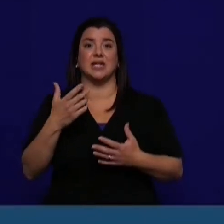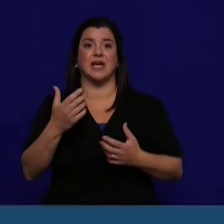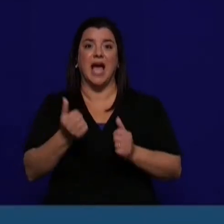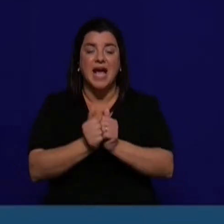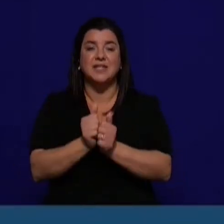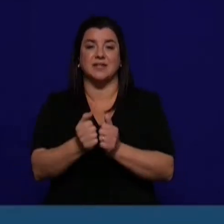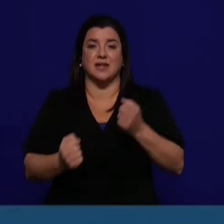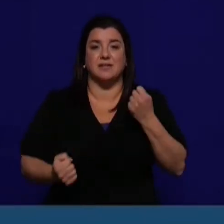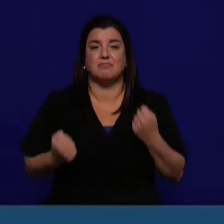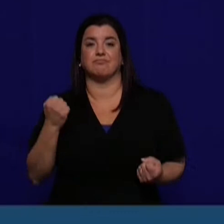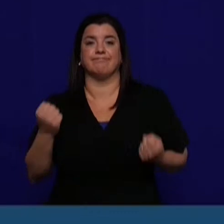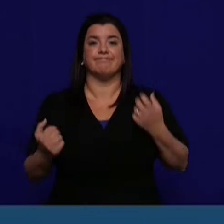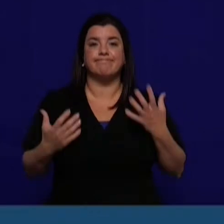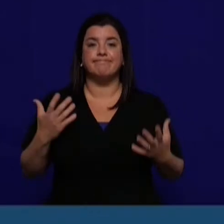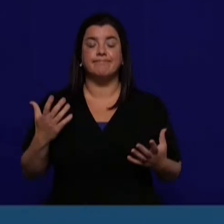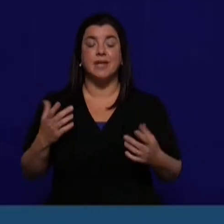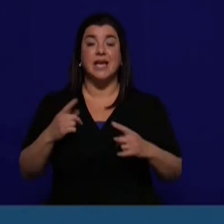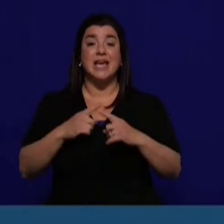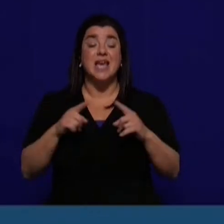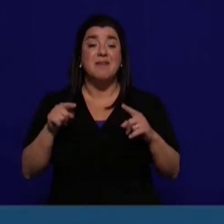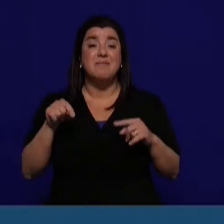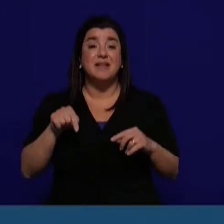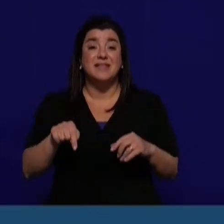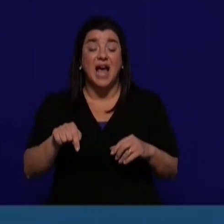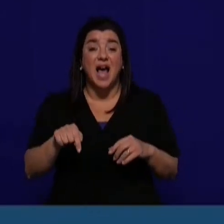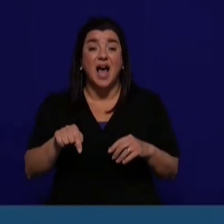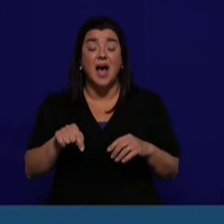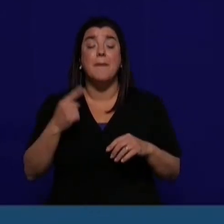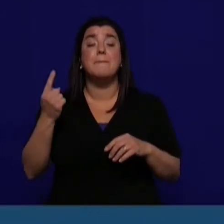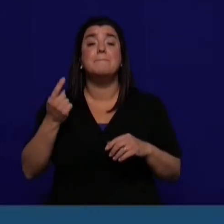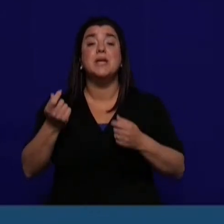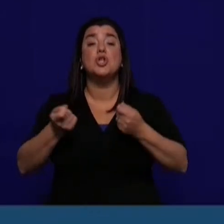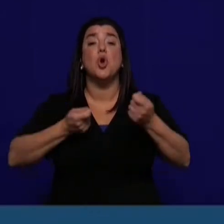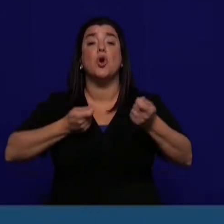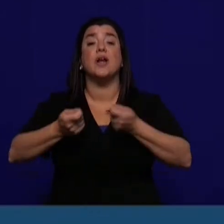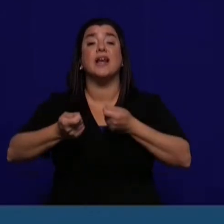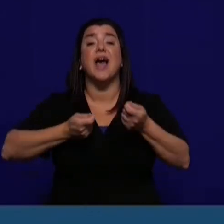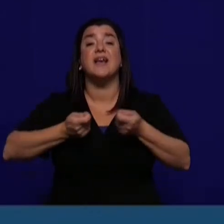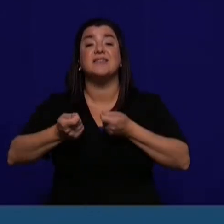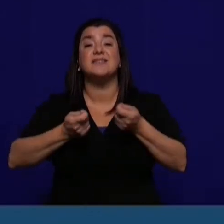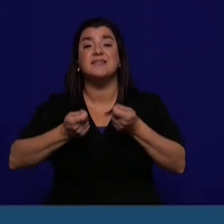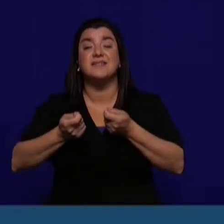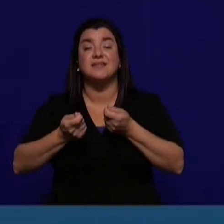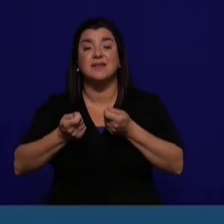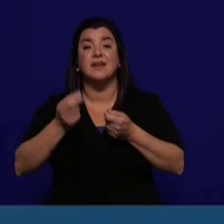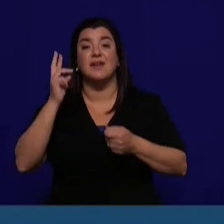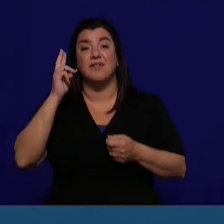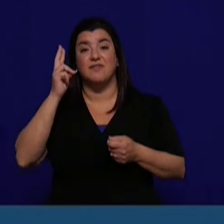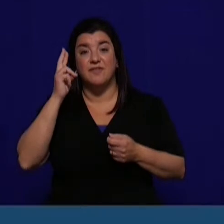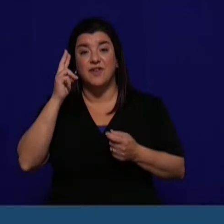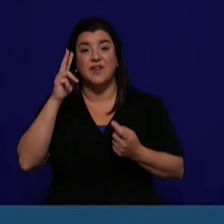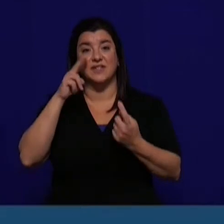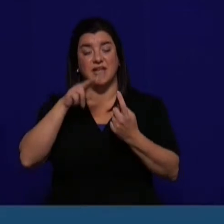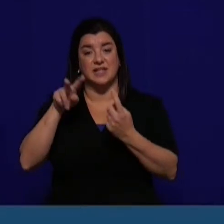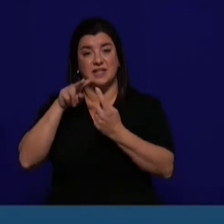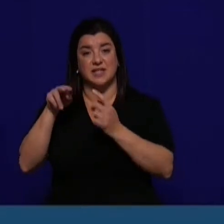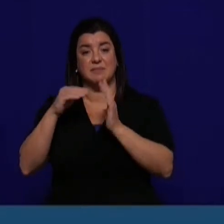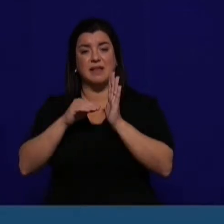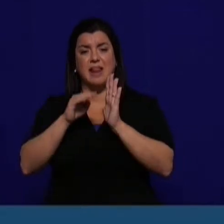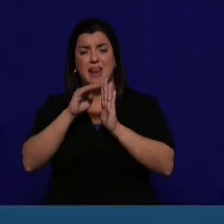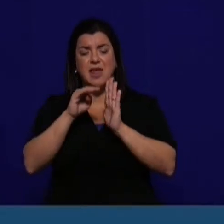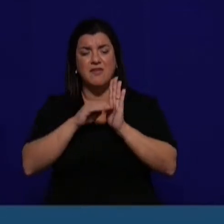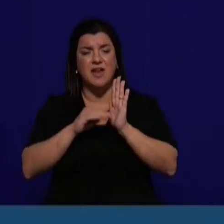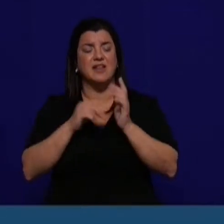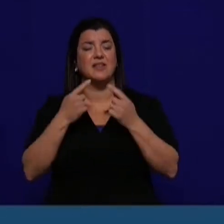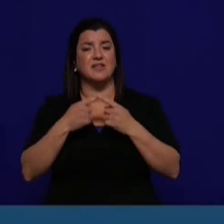qegħdin bħalissa l-organized sport anka kif ir-risk assessment tagħna f'livelli differenti kemm dak li